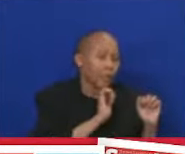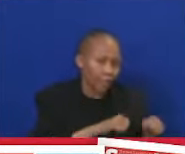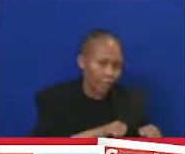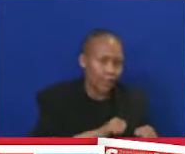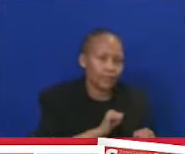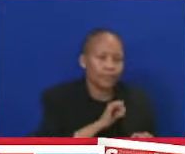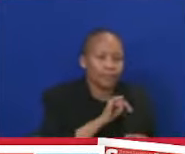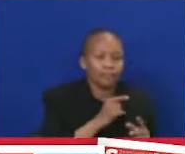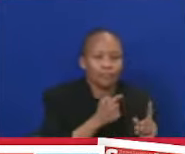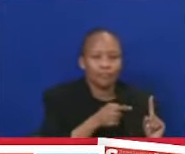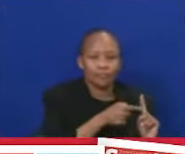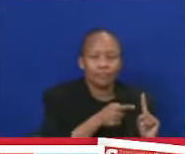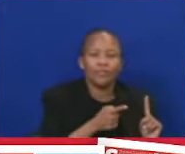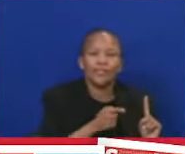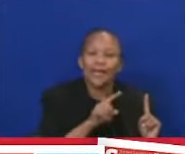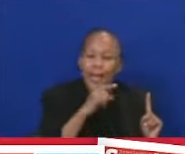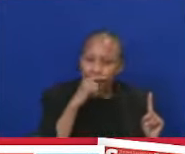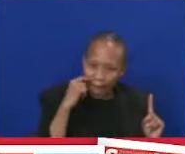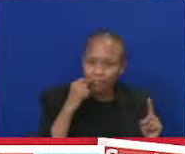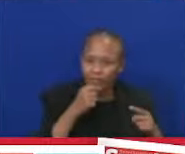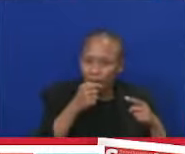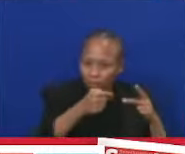us names